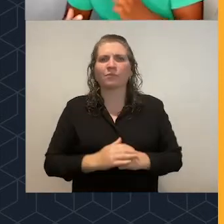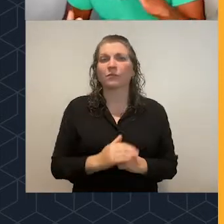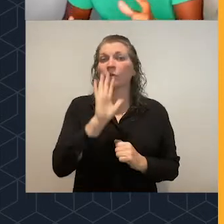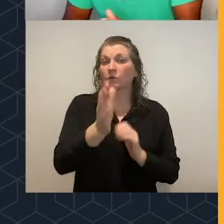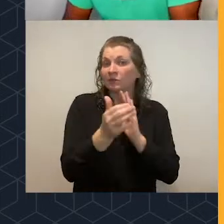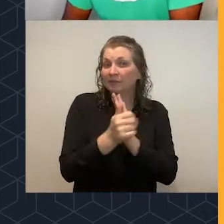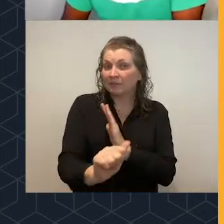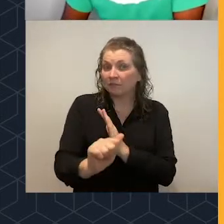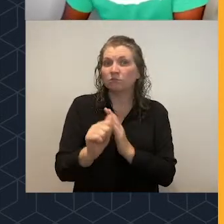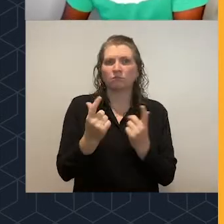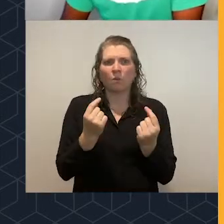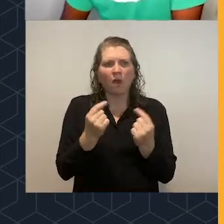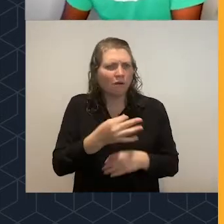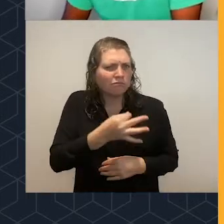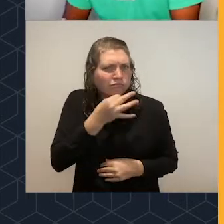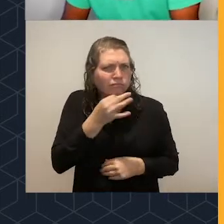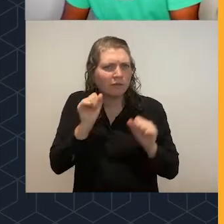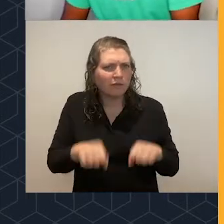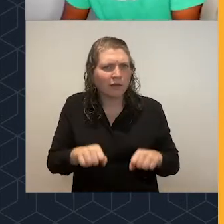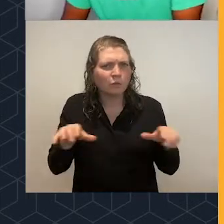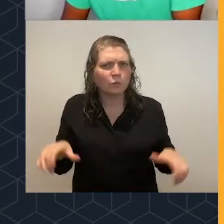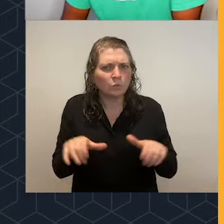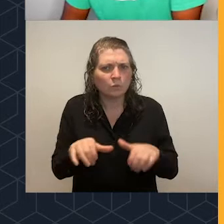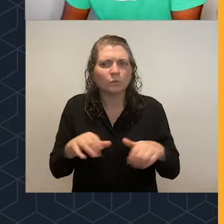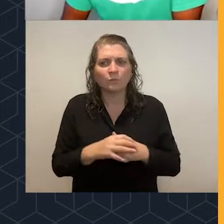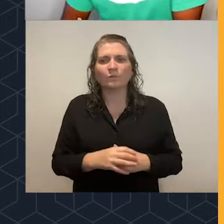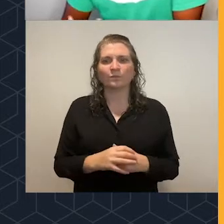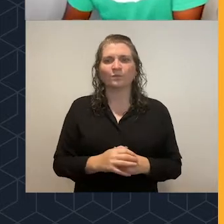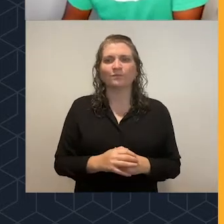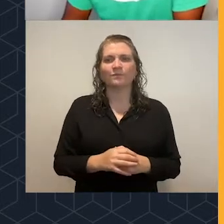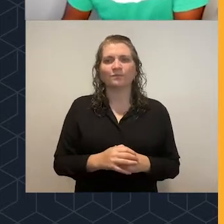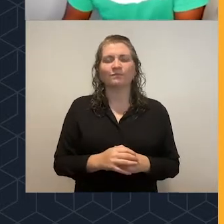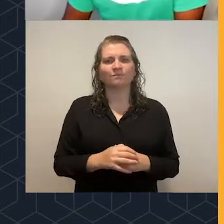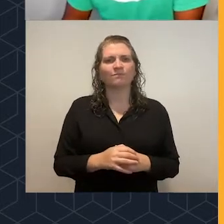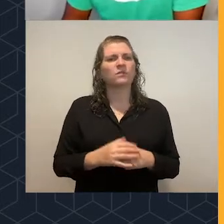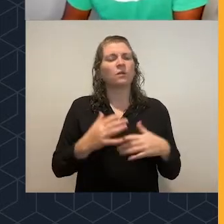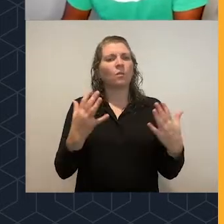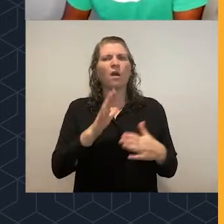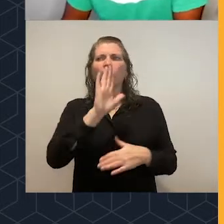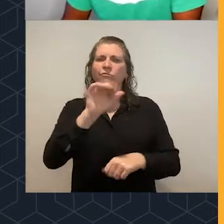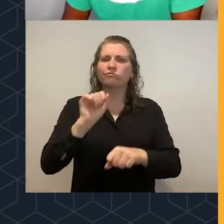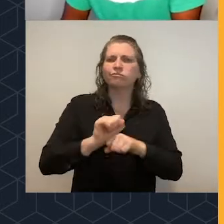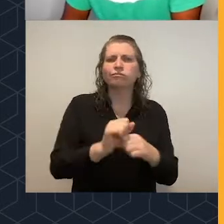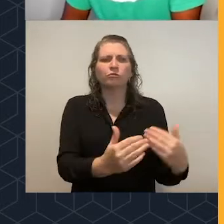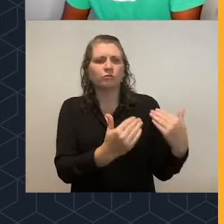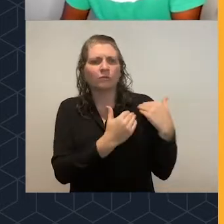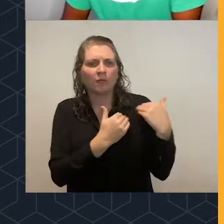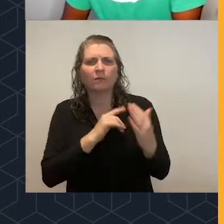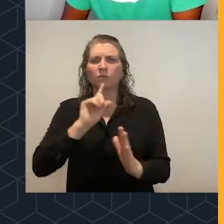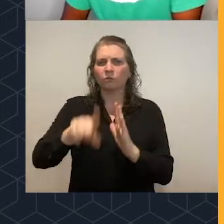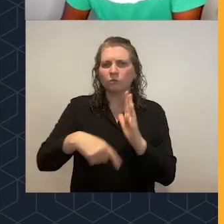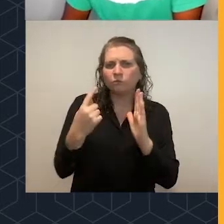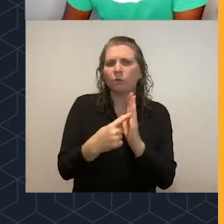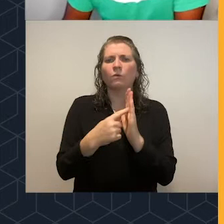you have education listed, that you have your professional work experience, and that you're showcasing your skills as well as personal